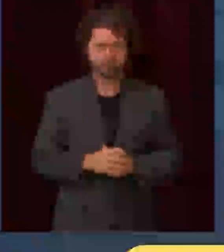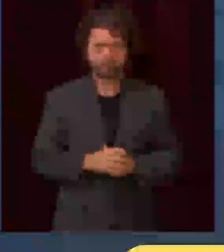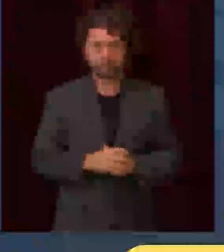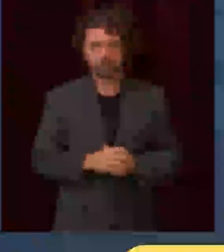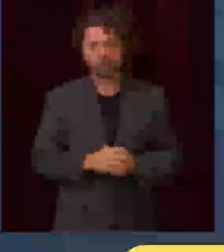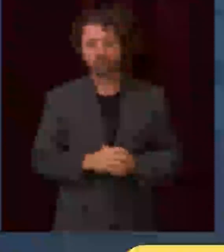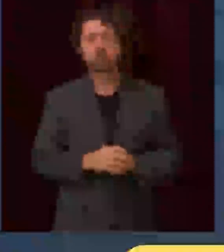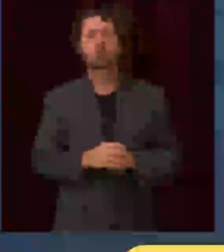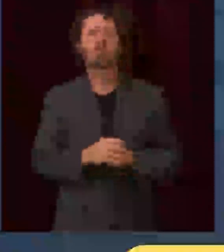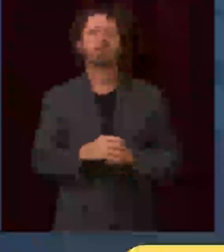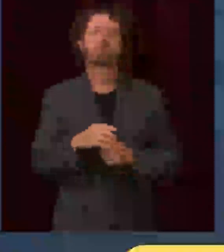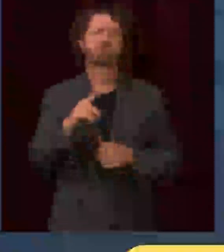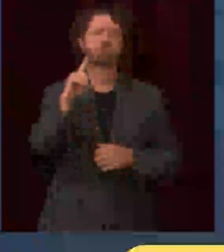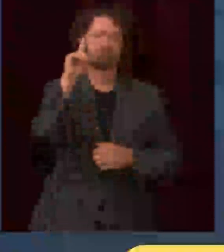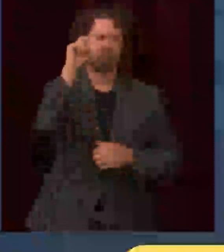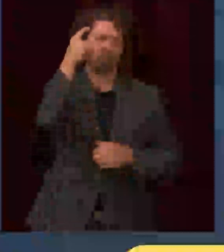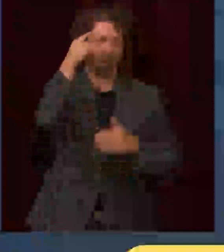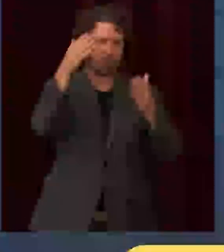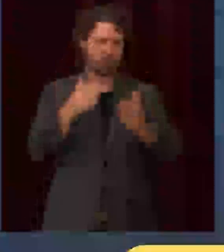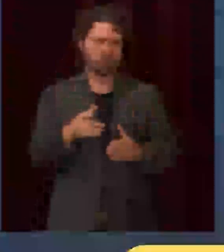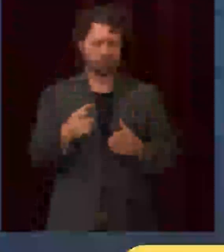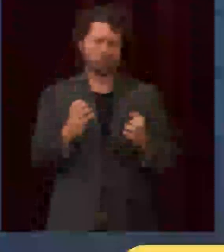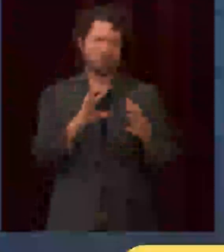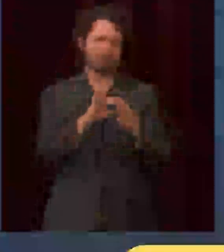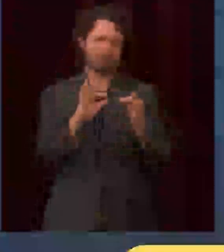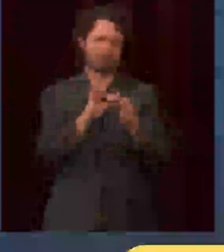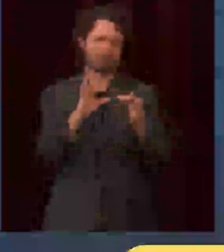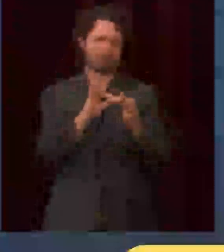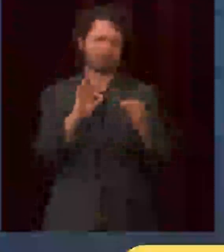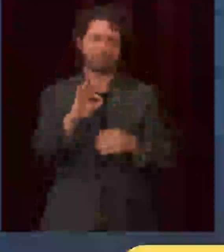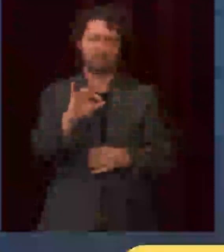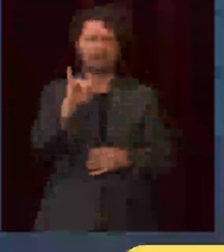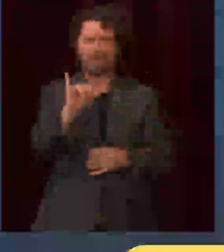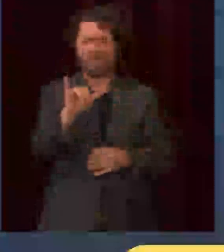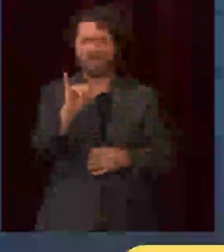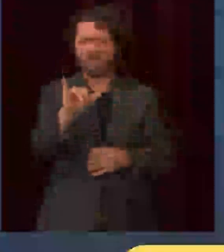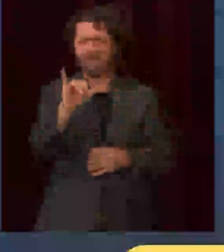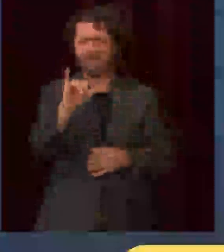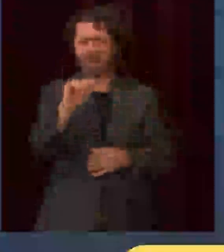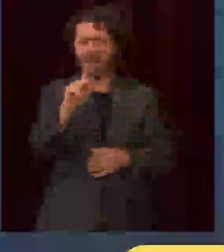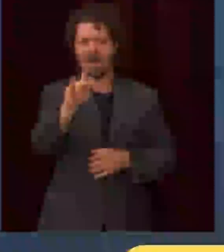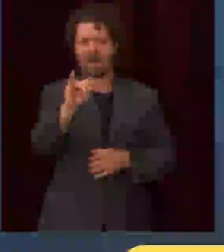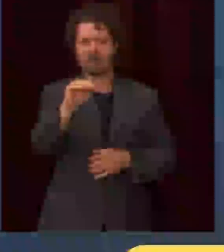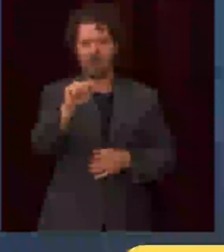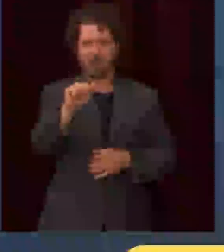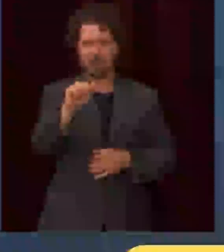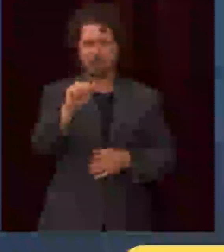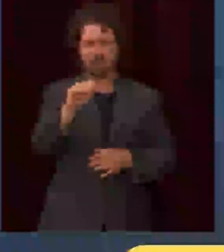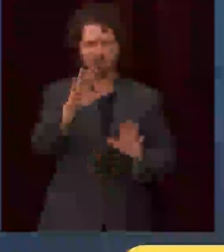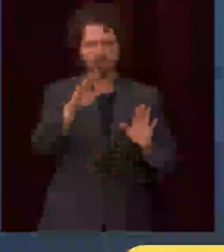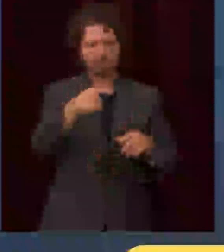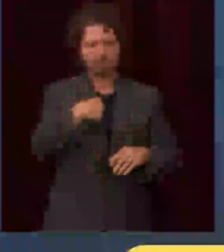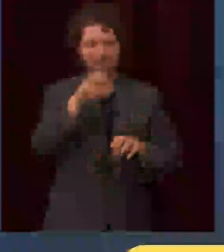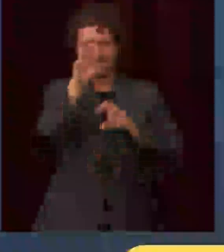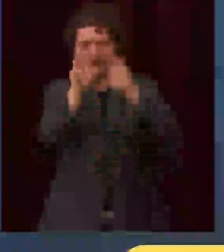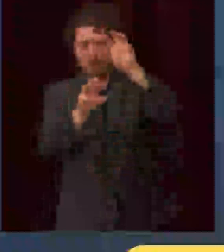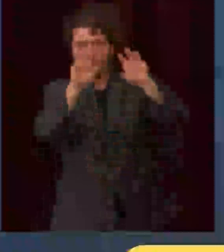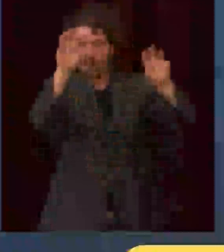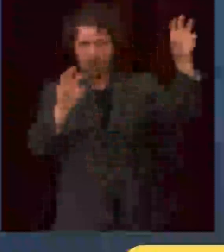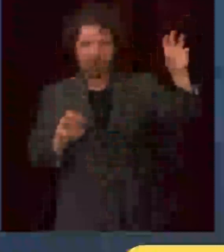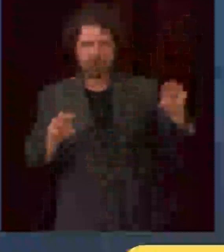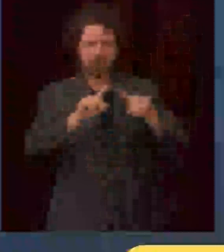care about all our counties. Yakima has a particularly spot in my heart because it's where my 3 sons were born and I raised